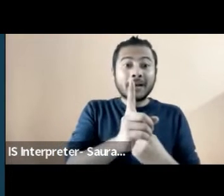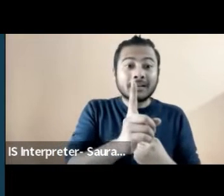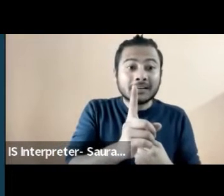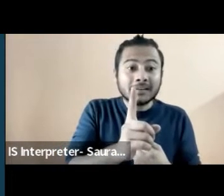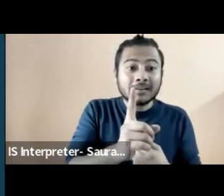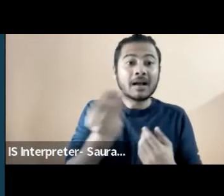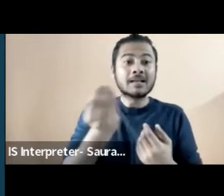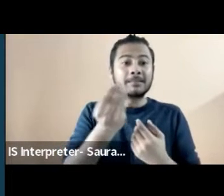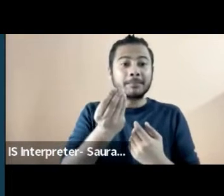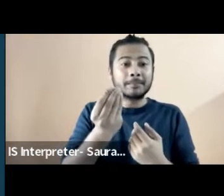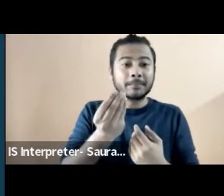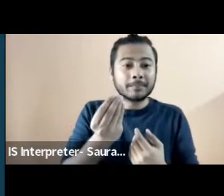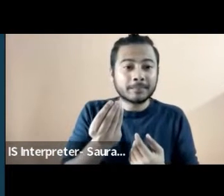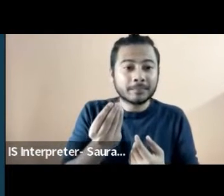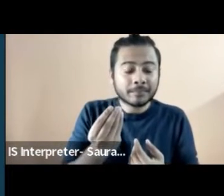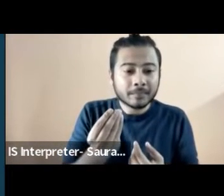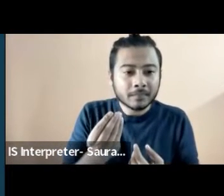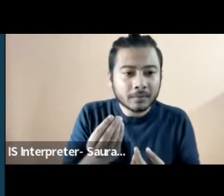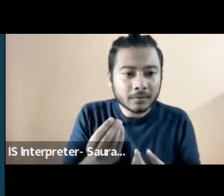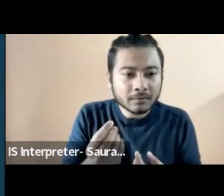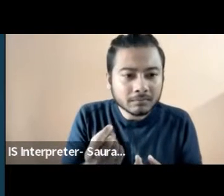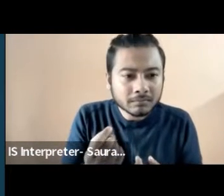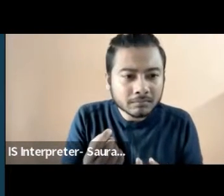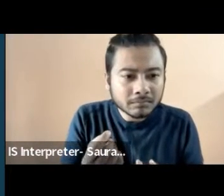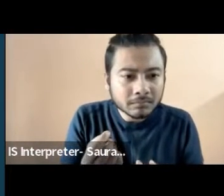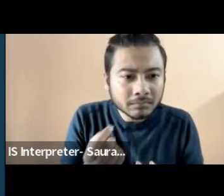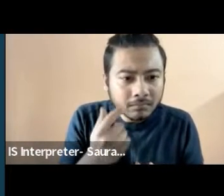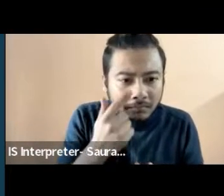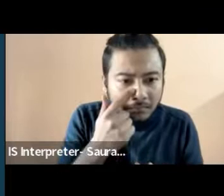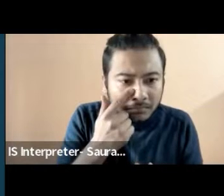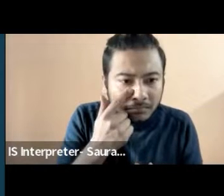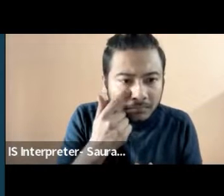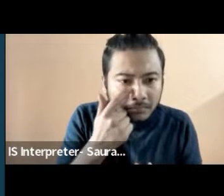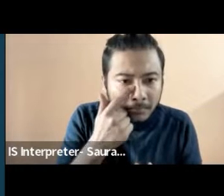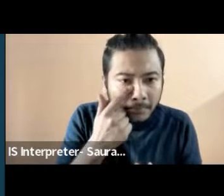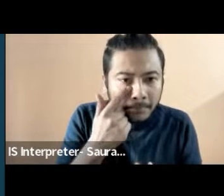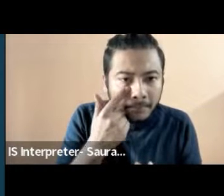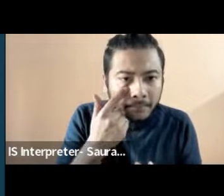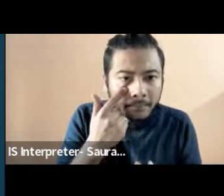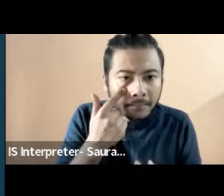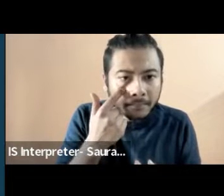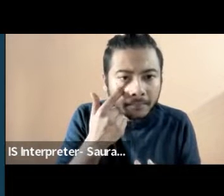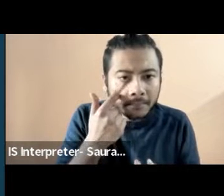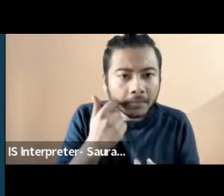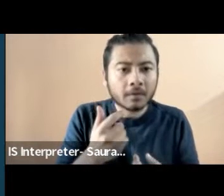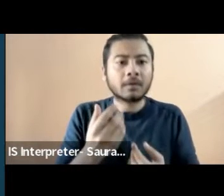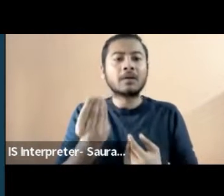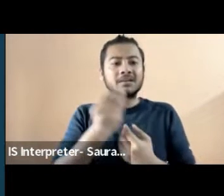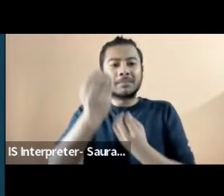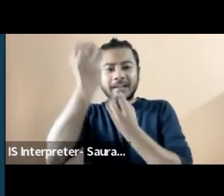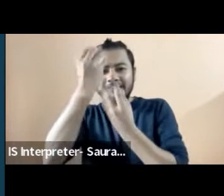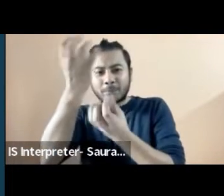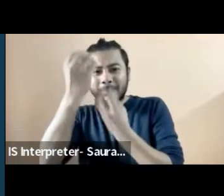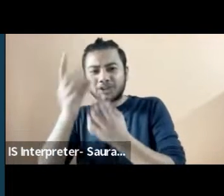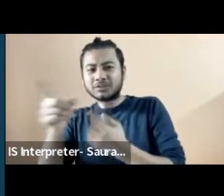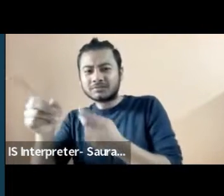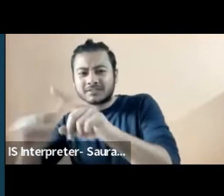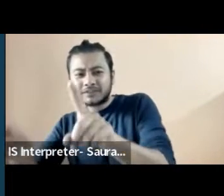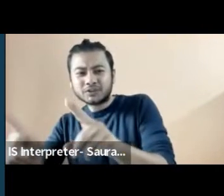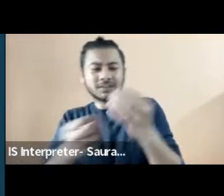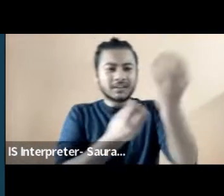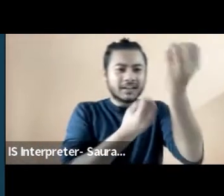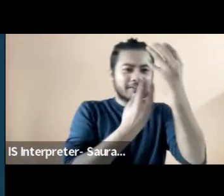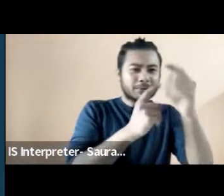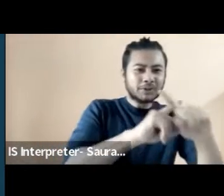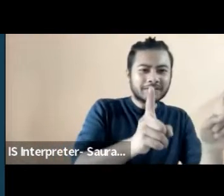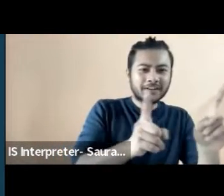skepticisms and misalignments between communities and decision makers and political leaders around the needs and capacity